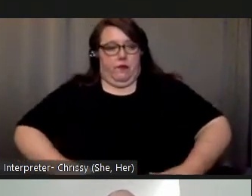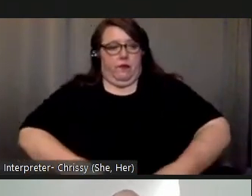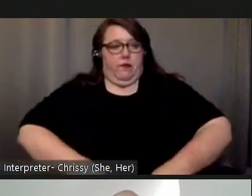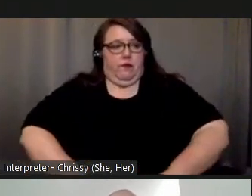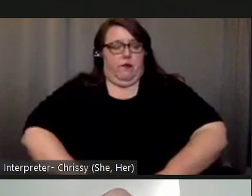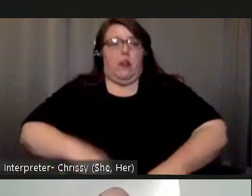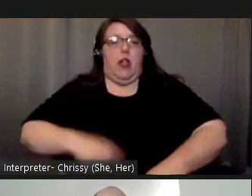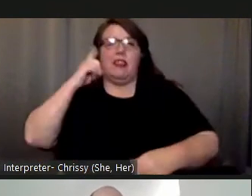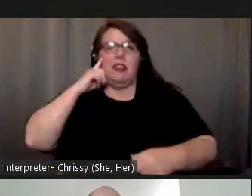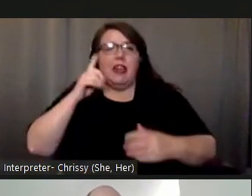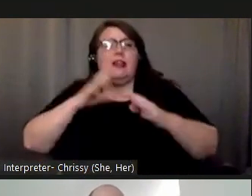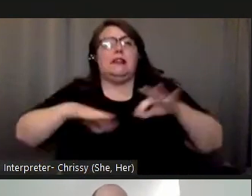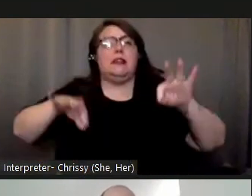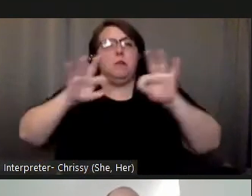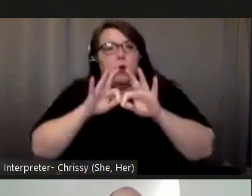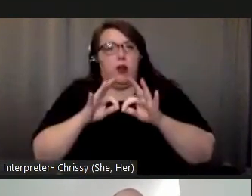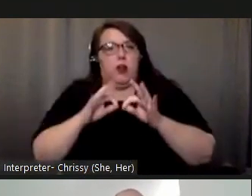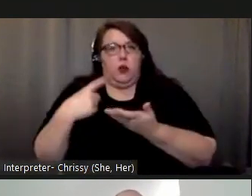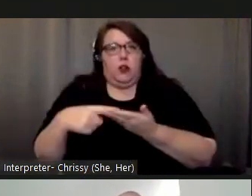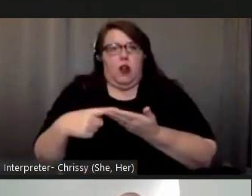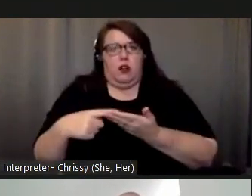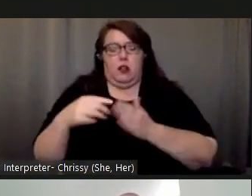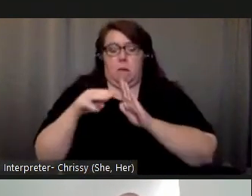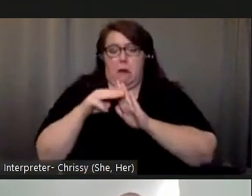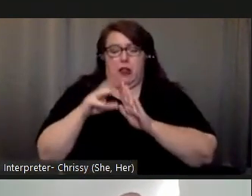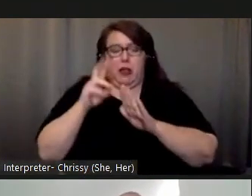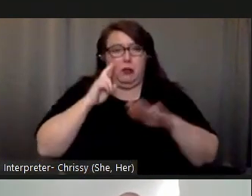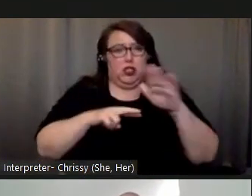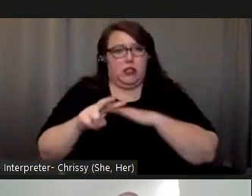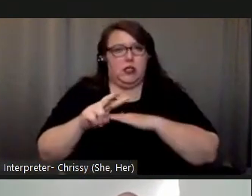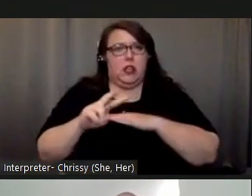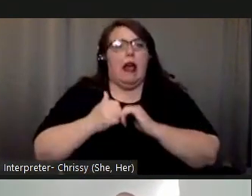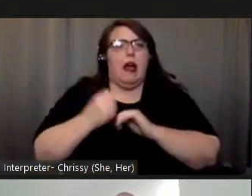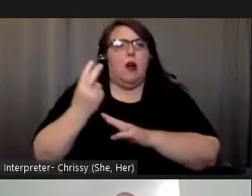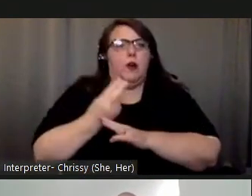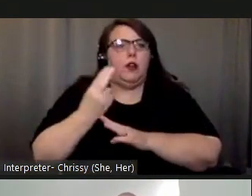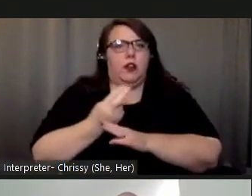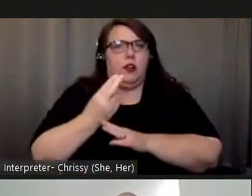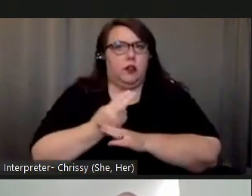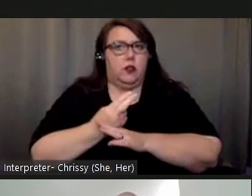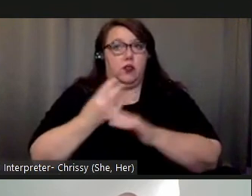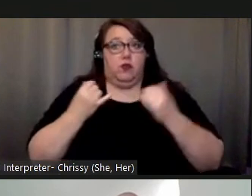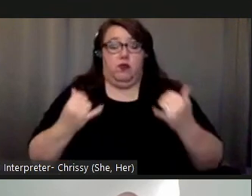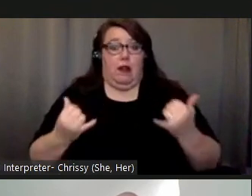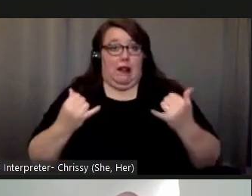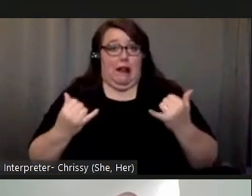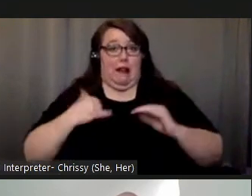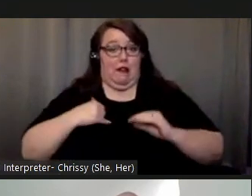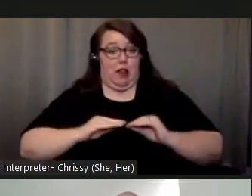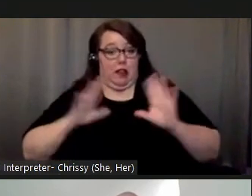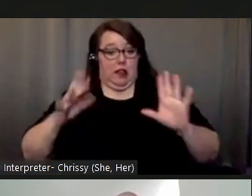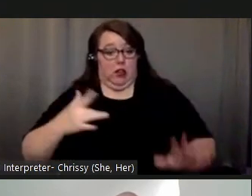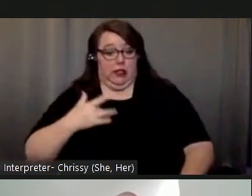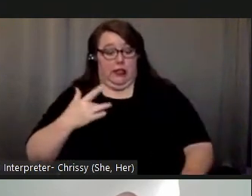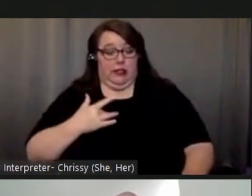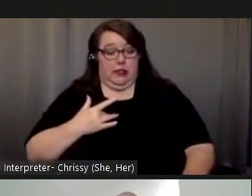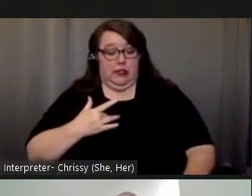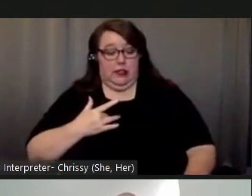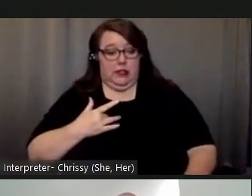use modeling projections. So at this point, we don't have a clear sense of